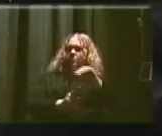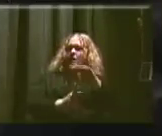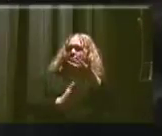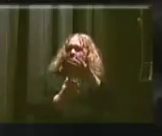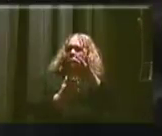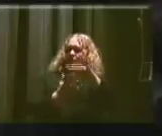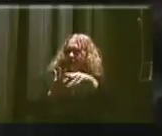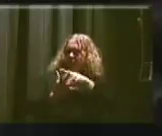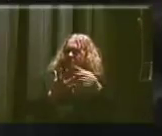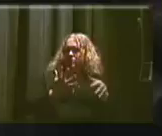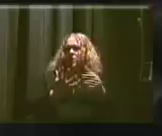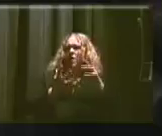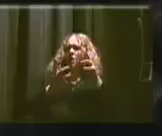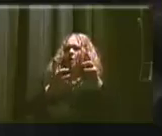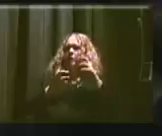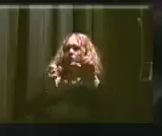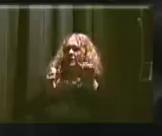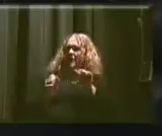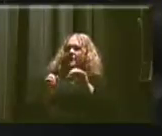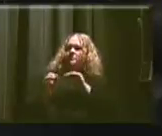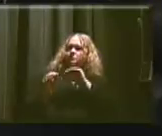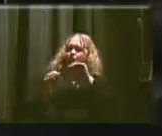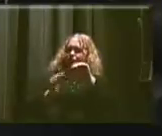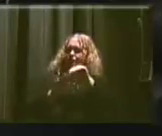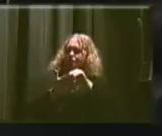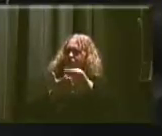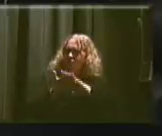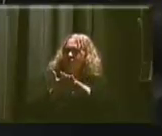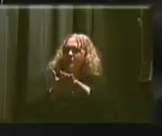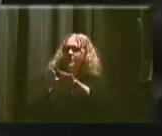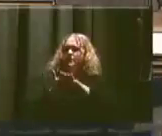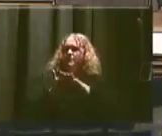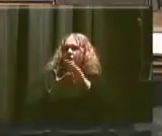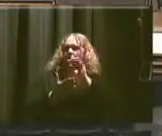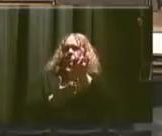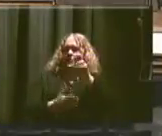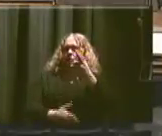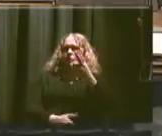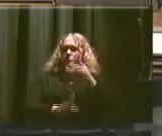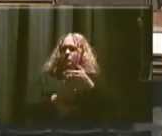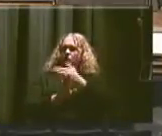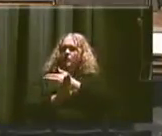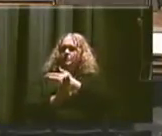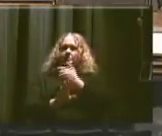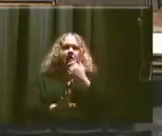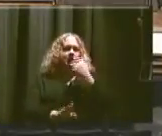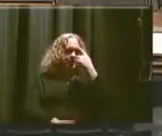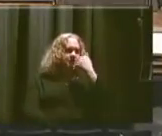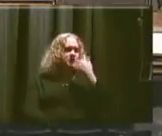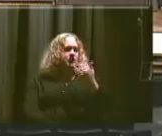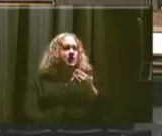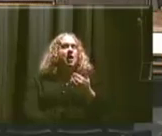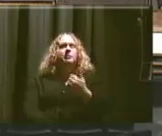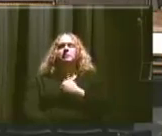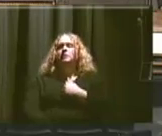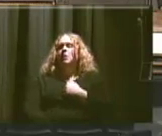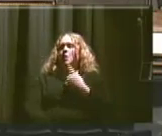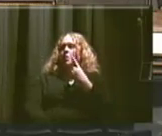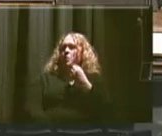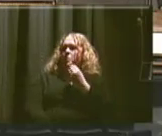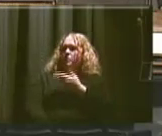it in there by March. Absolutely. I think that's a good call. Yep. Thank you. I'm sorry, one more thing.